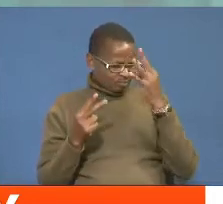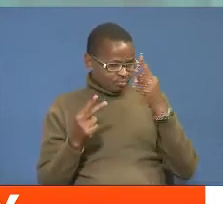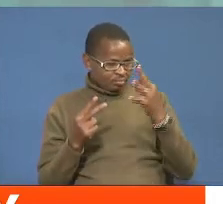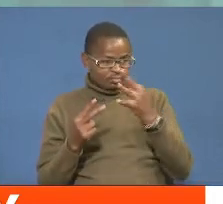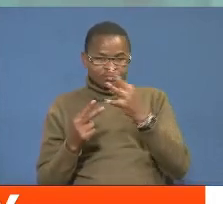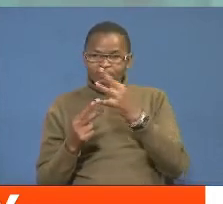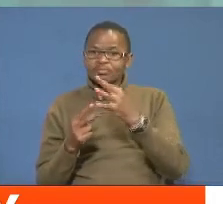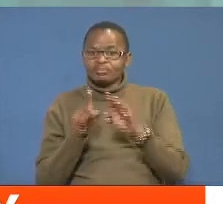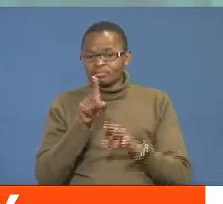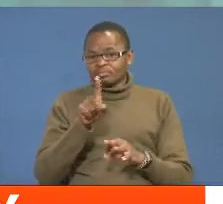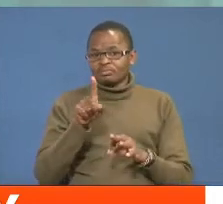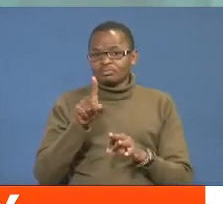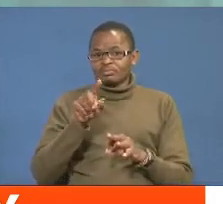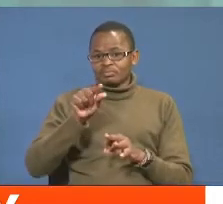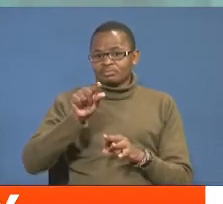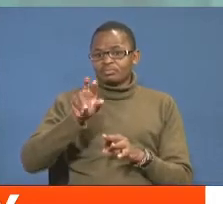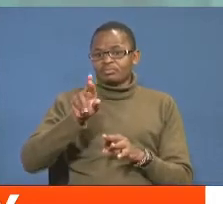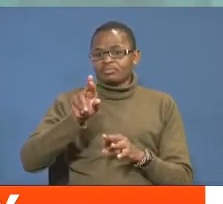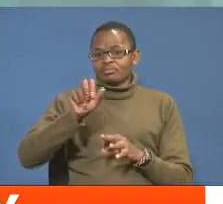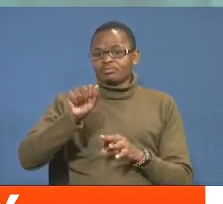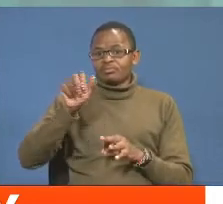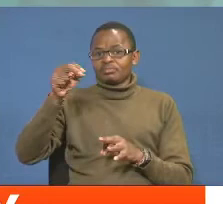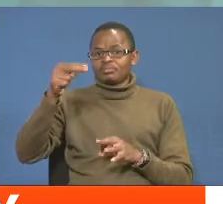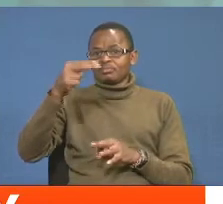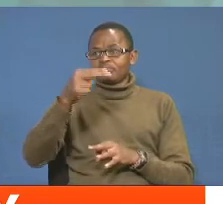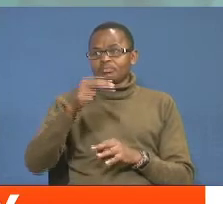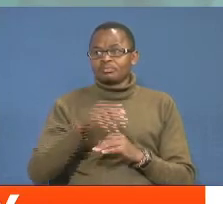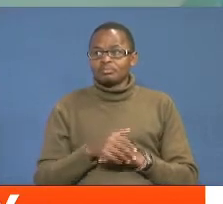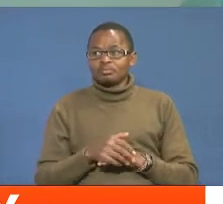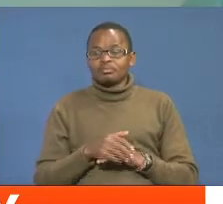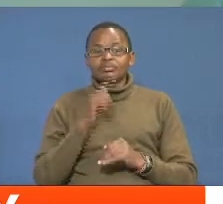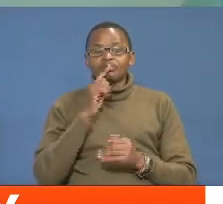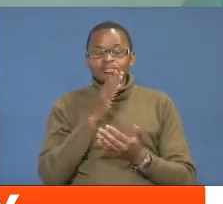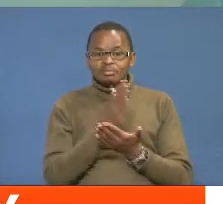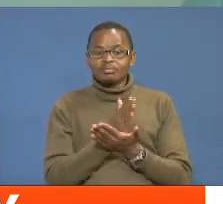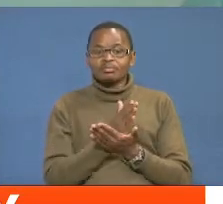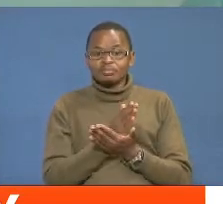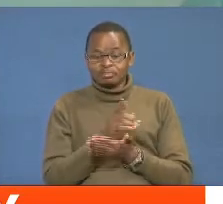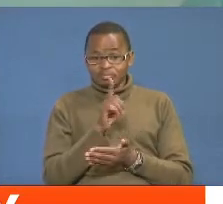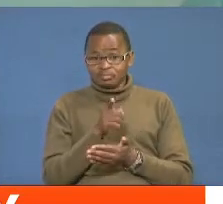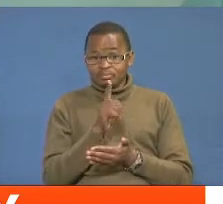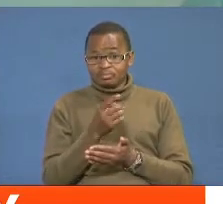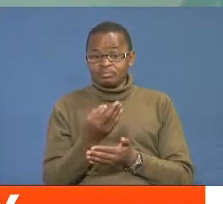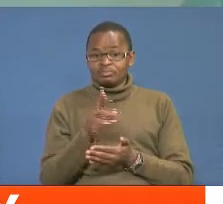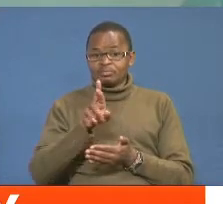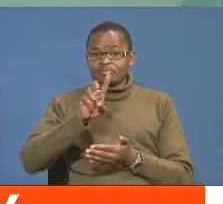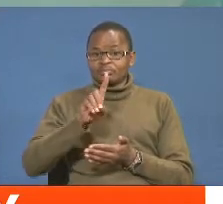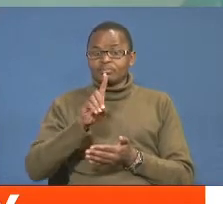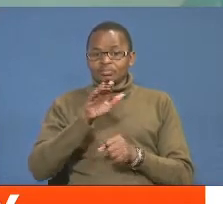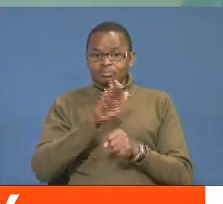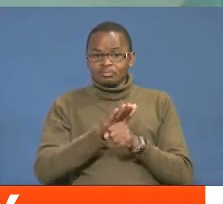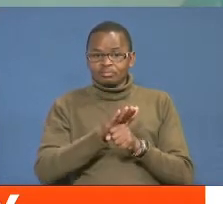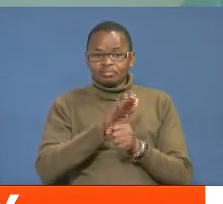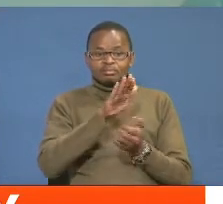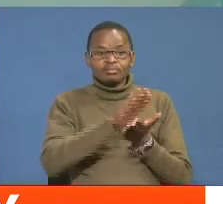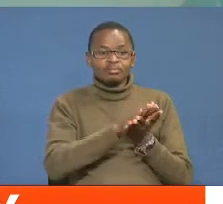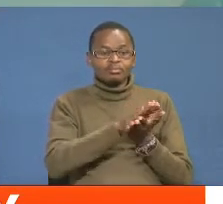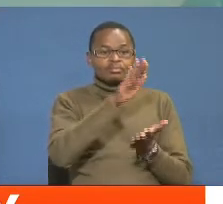or the graph when it comes to the third wave? Sure. The third wave seems to be